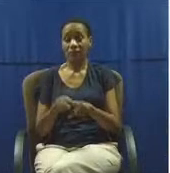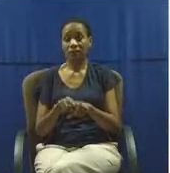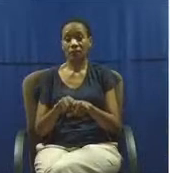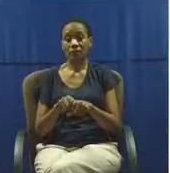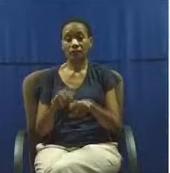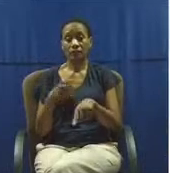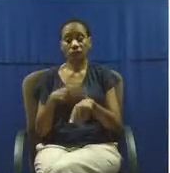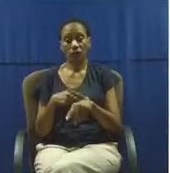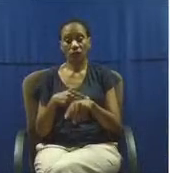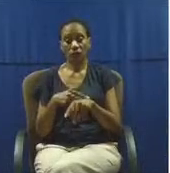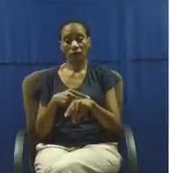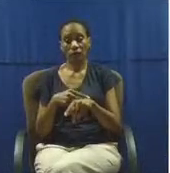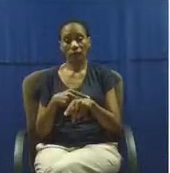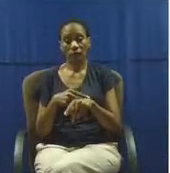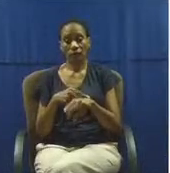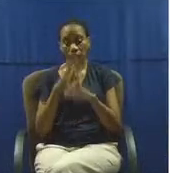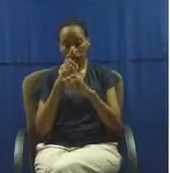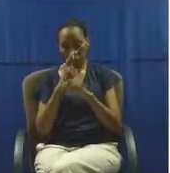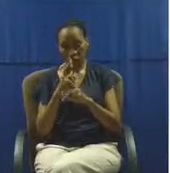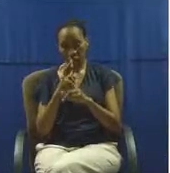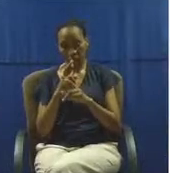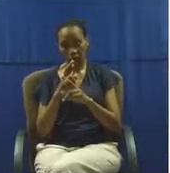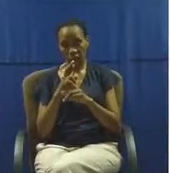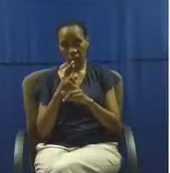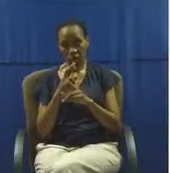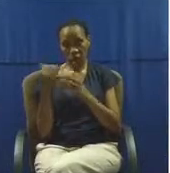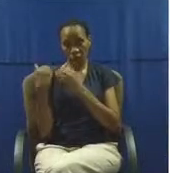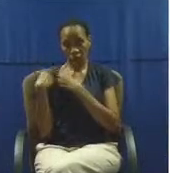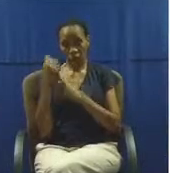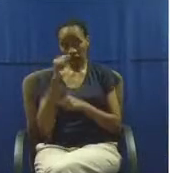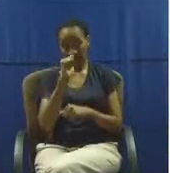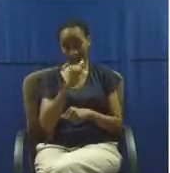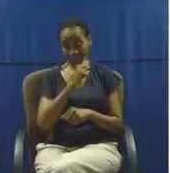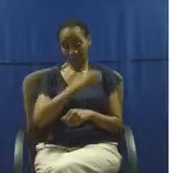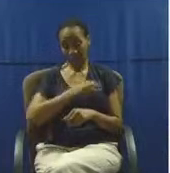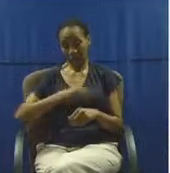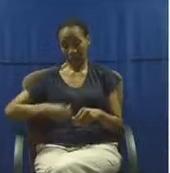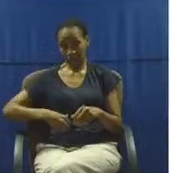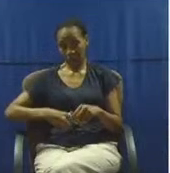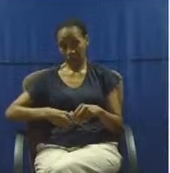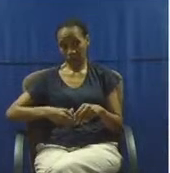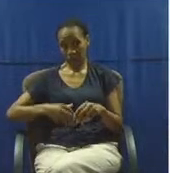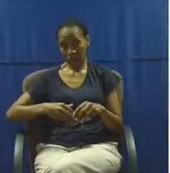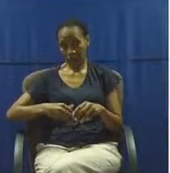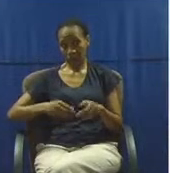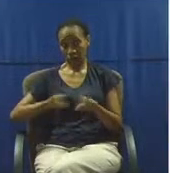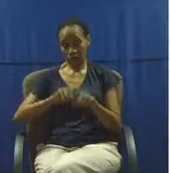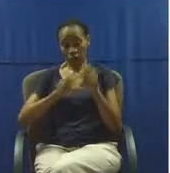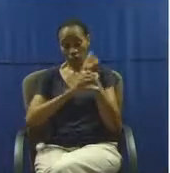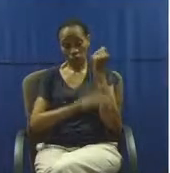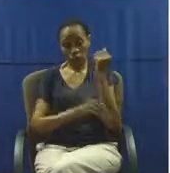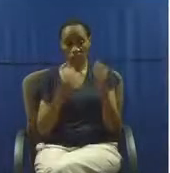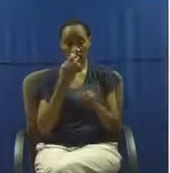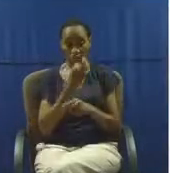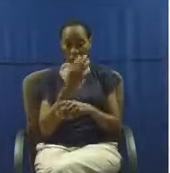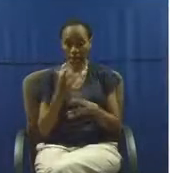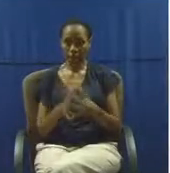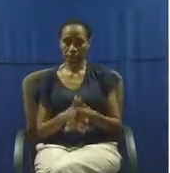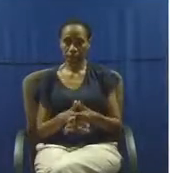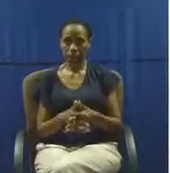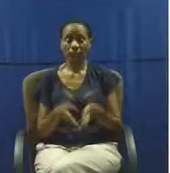President to appoint as enshrined in the Constitution. Having said that, Honorable